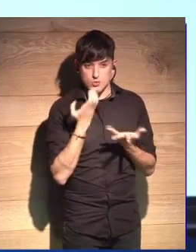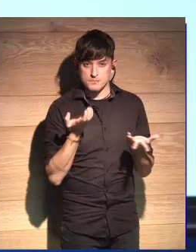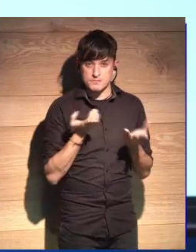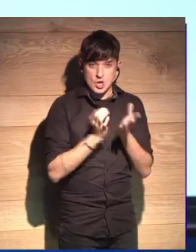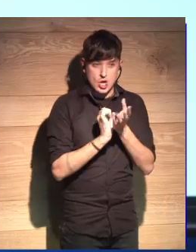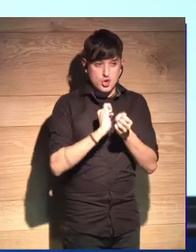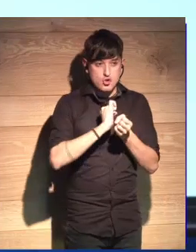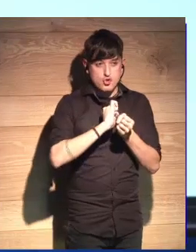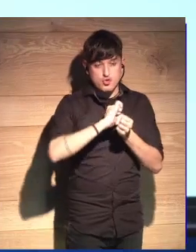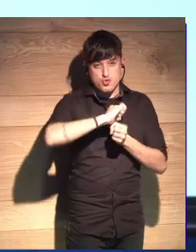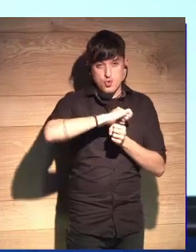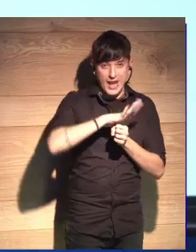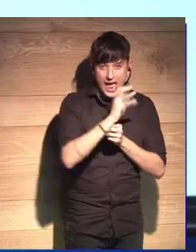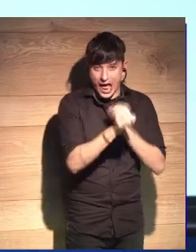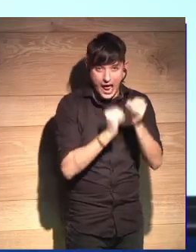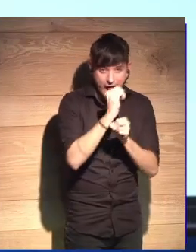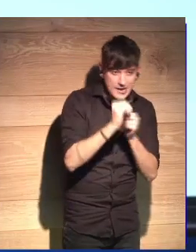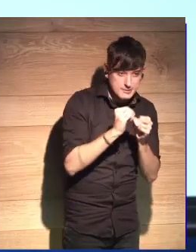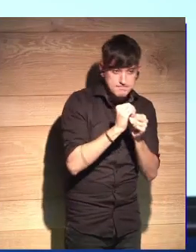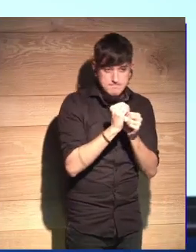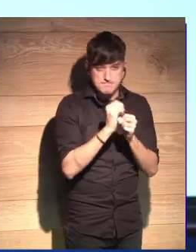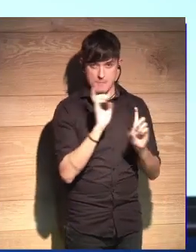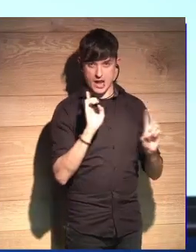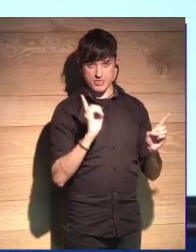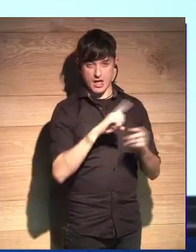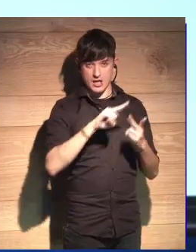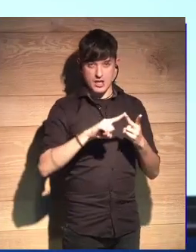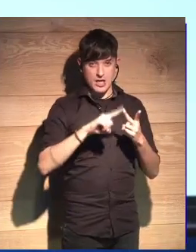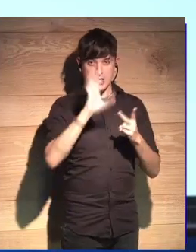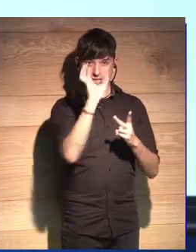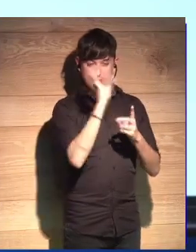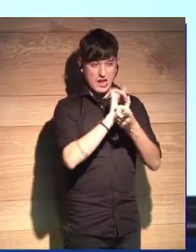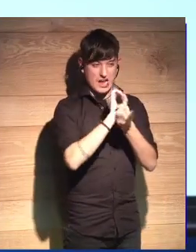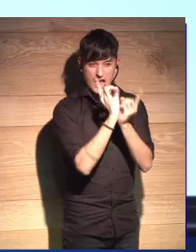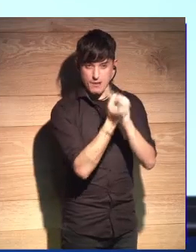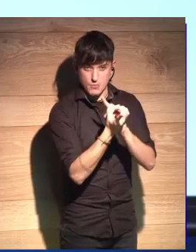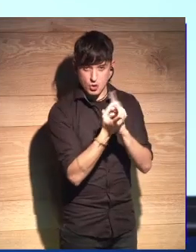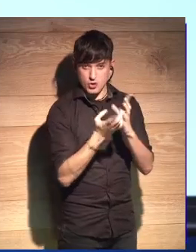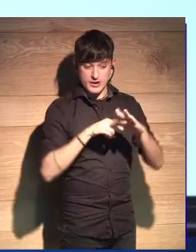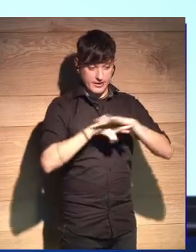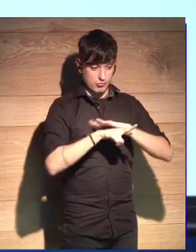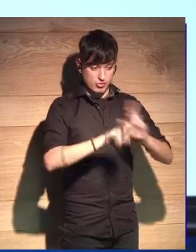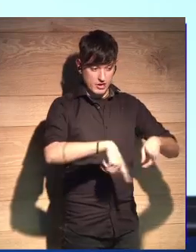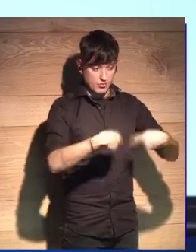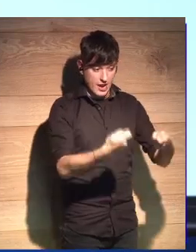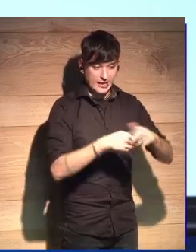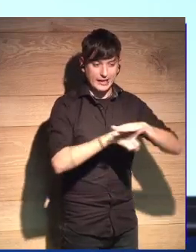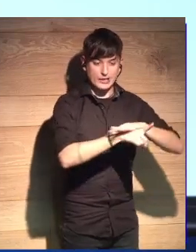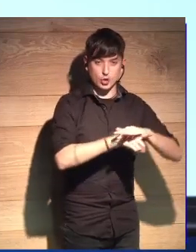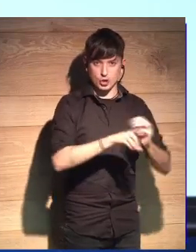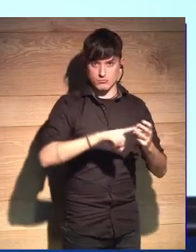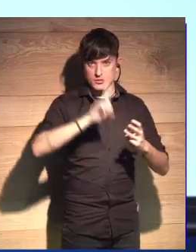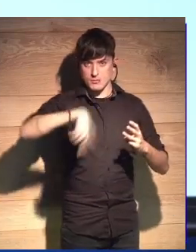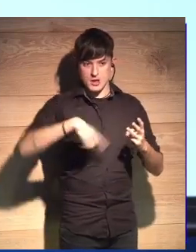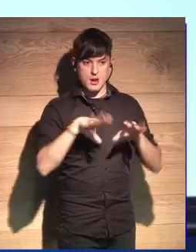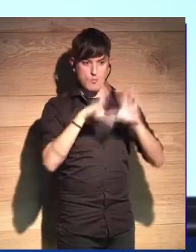the nuclear threat, he states those for climate change, the management of natural resources, and then inequality